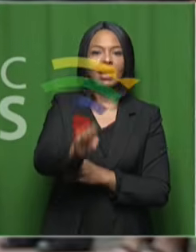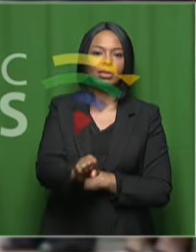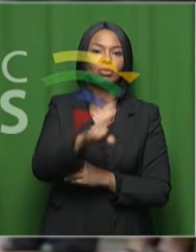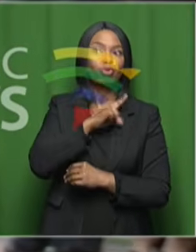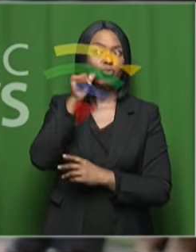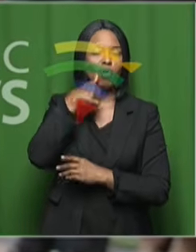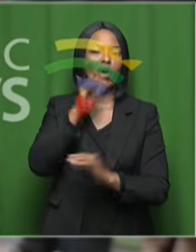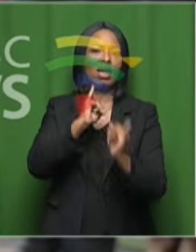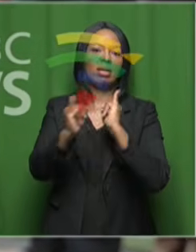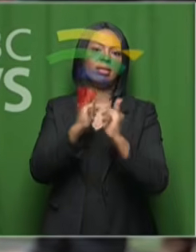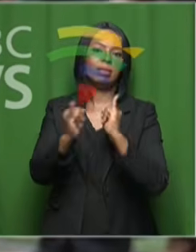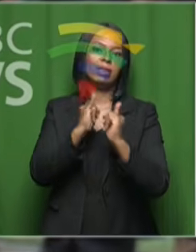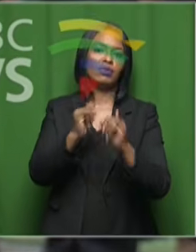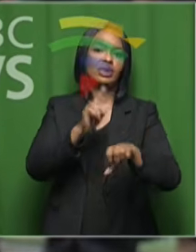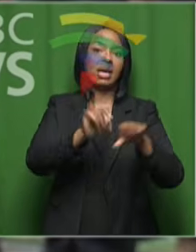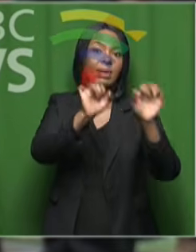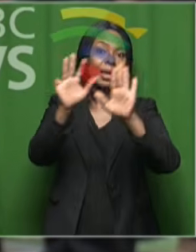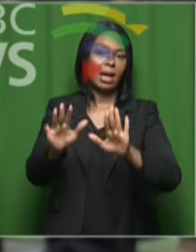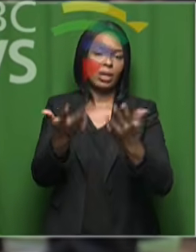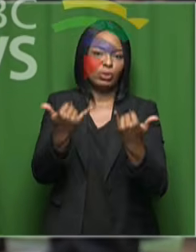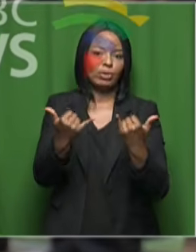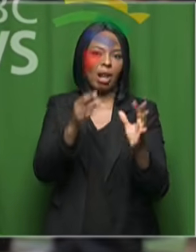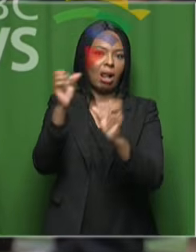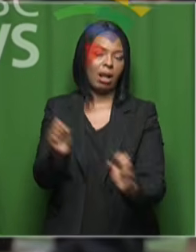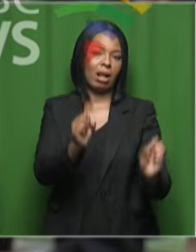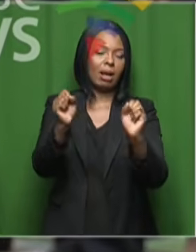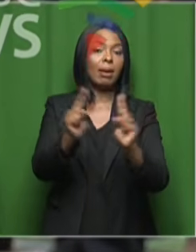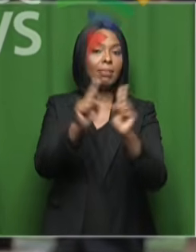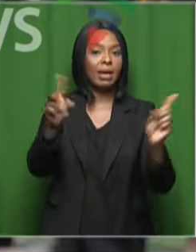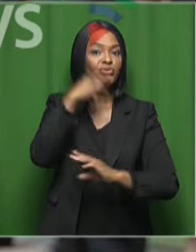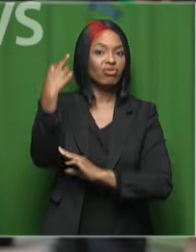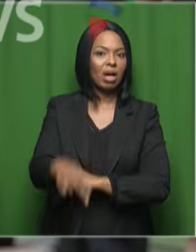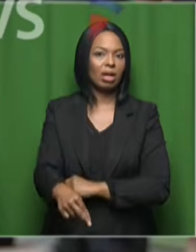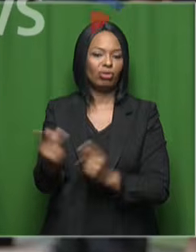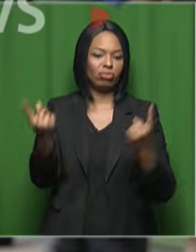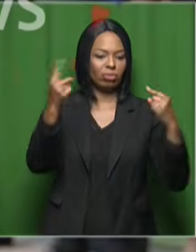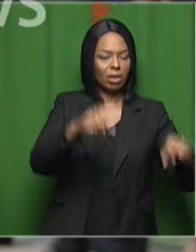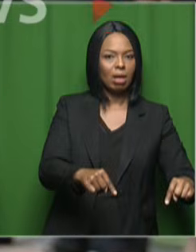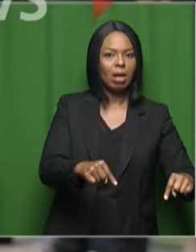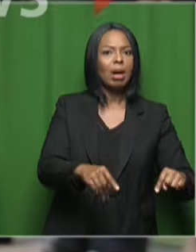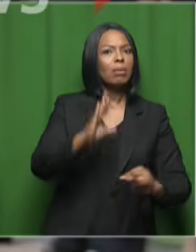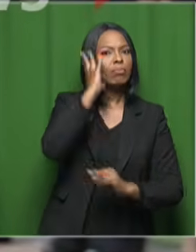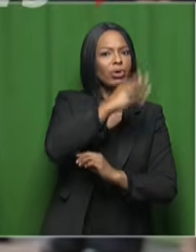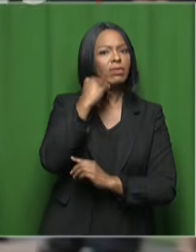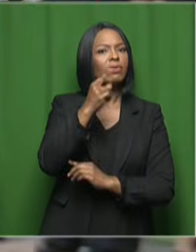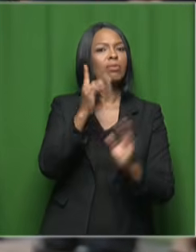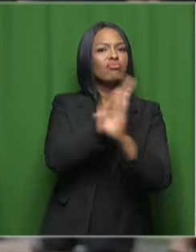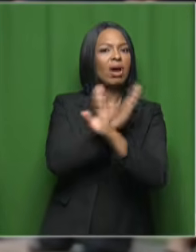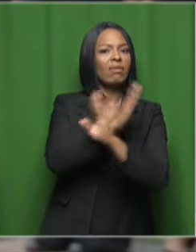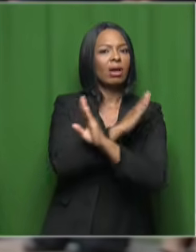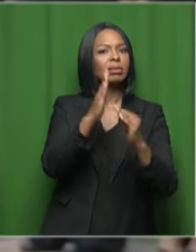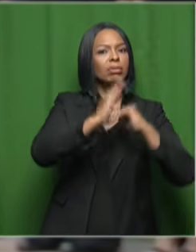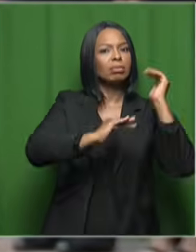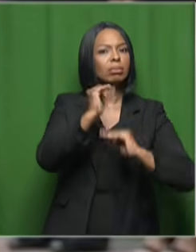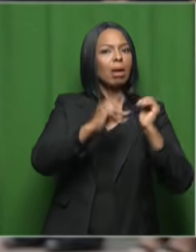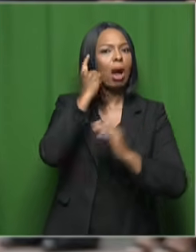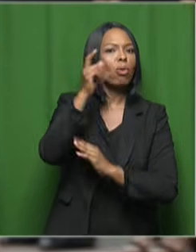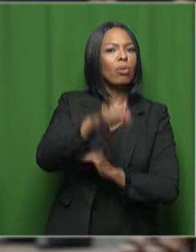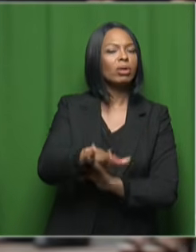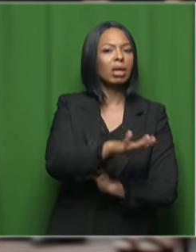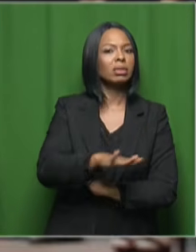us tomorrow. They'll be having a briefing at 9 o'clock this morning. But this is the reality. You come here, there's beautiful private accommodation. This is available,